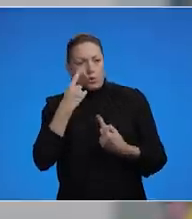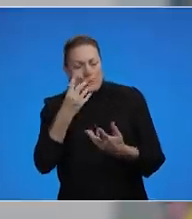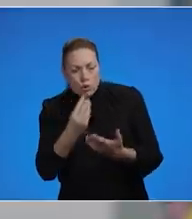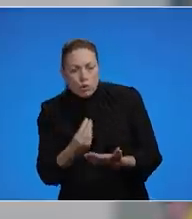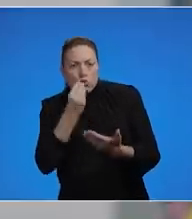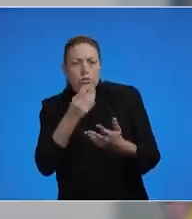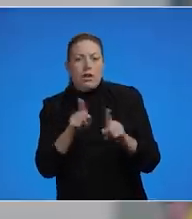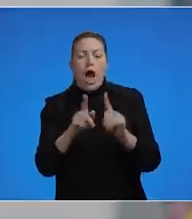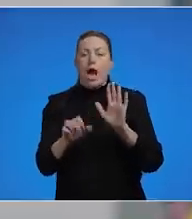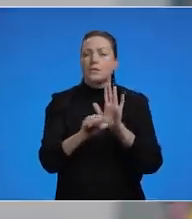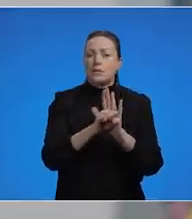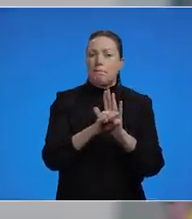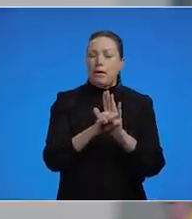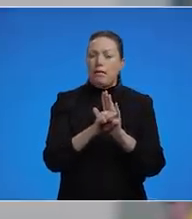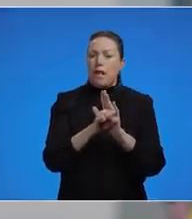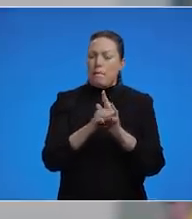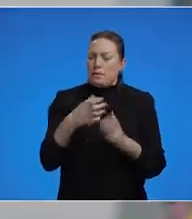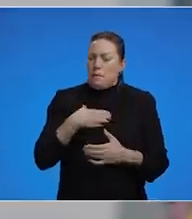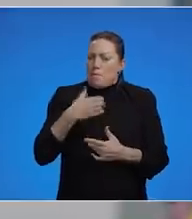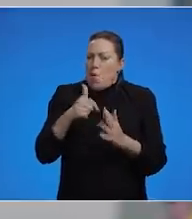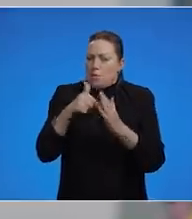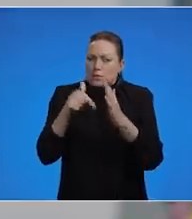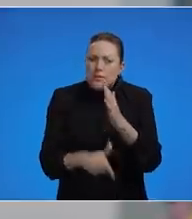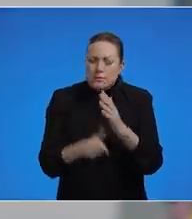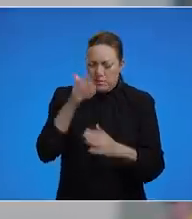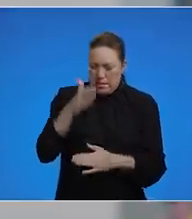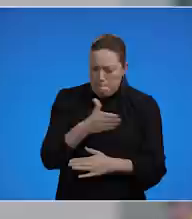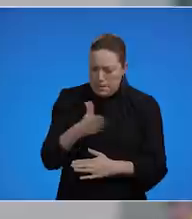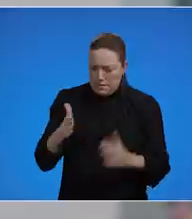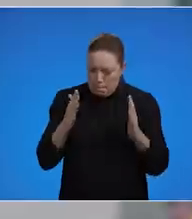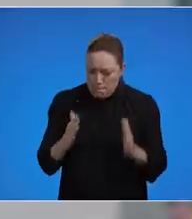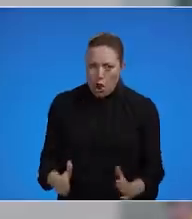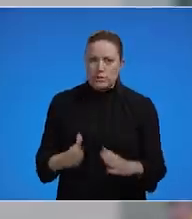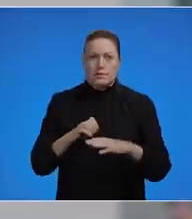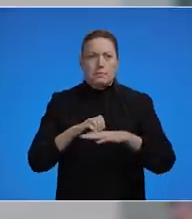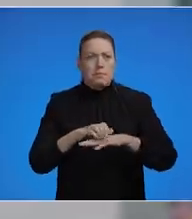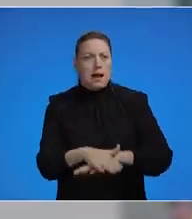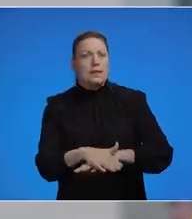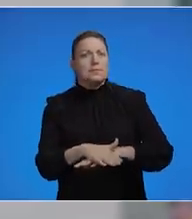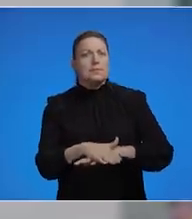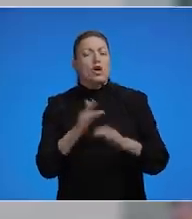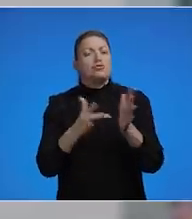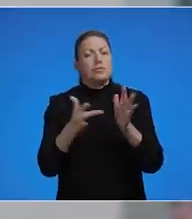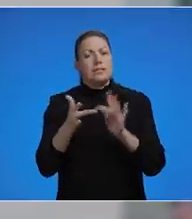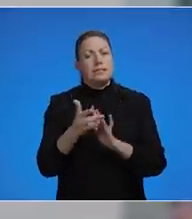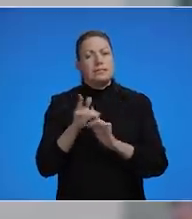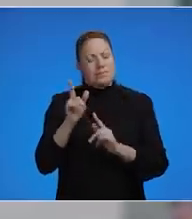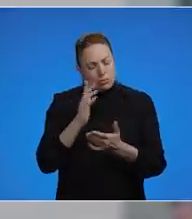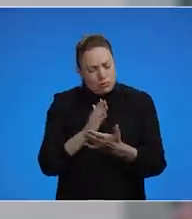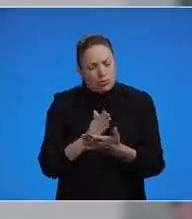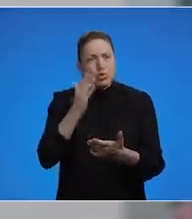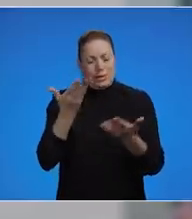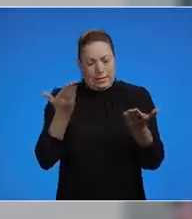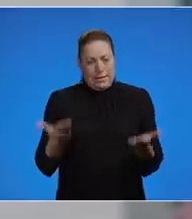the Eucharist just as a symbol, but it is more than that. In the consecrated body and bread and wine, Jesus